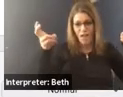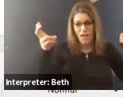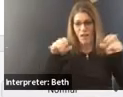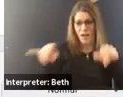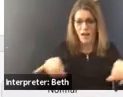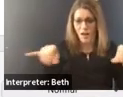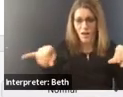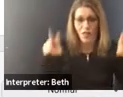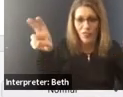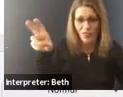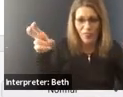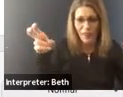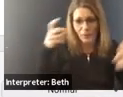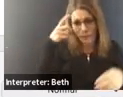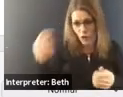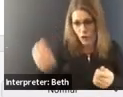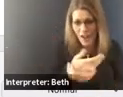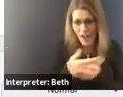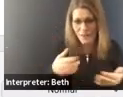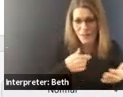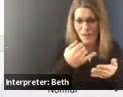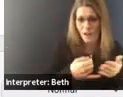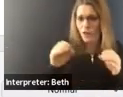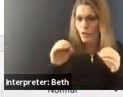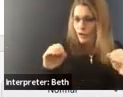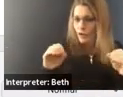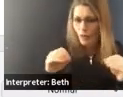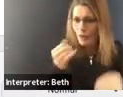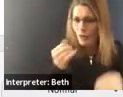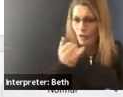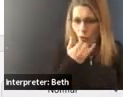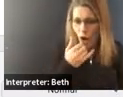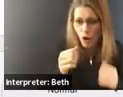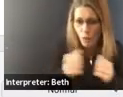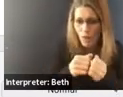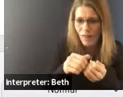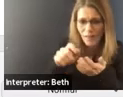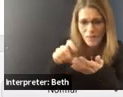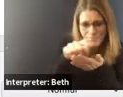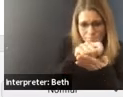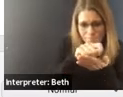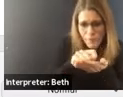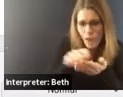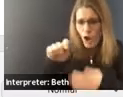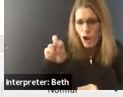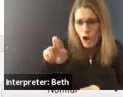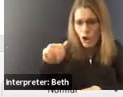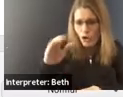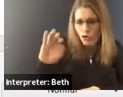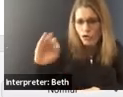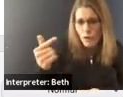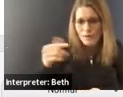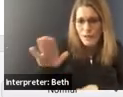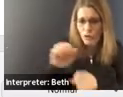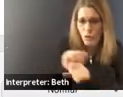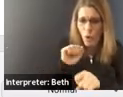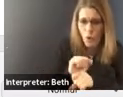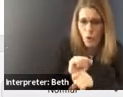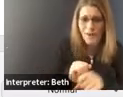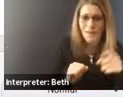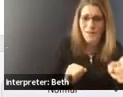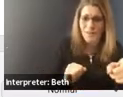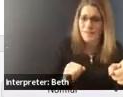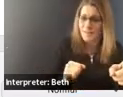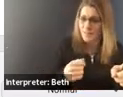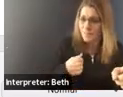there's nothing wrong with tracing your work. So this is me trying to figure it out. They're loose,